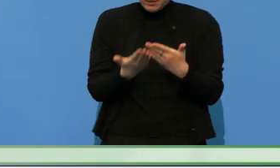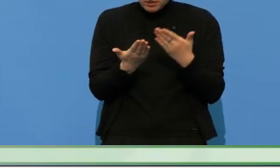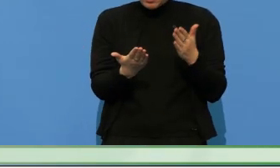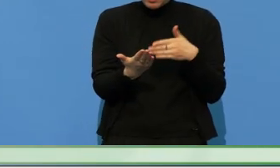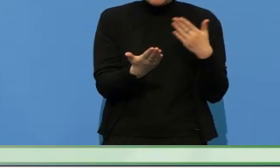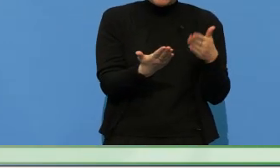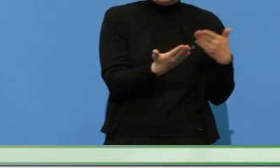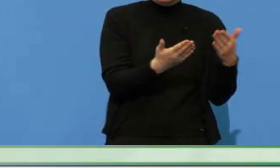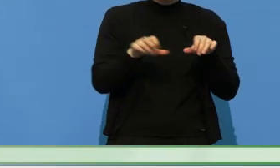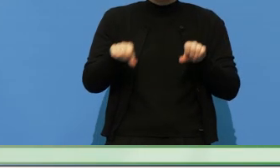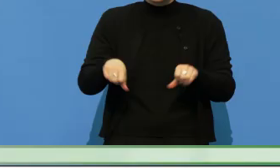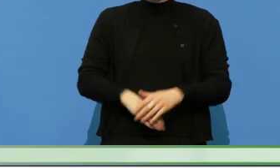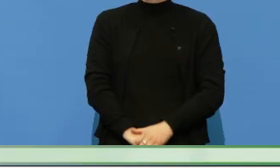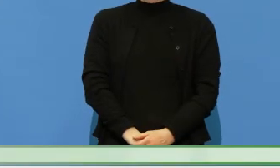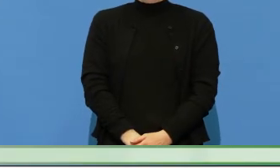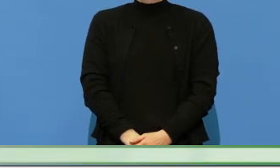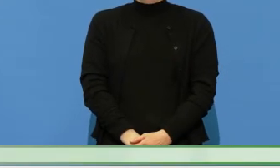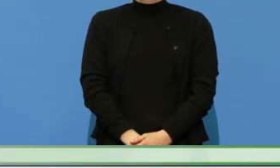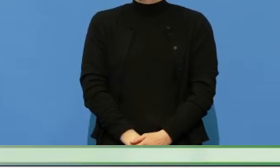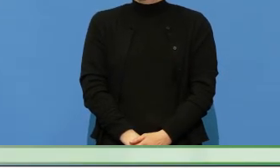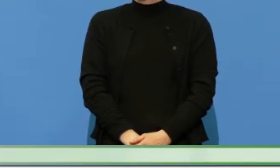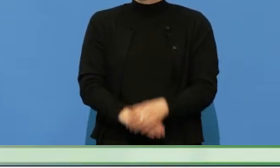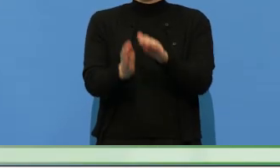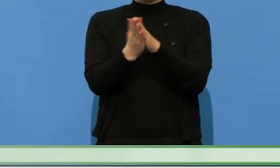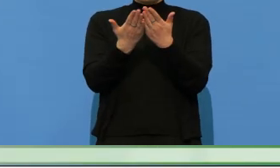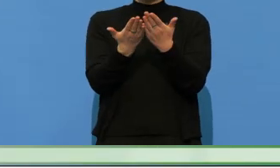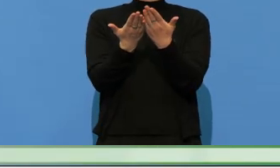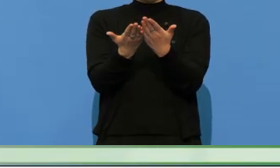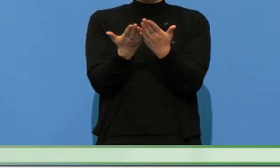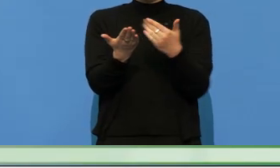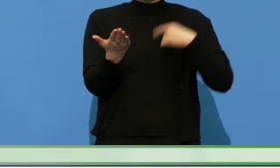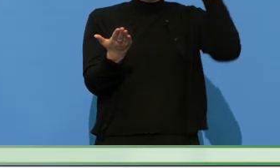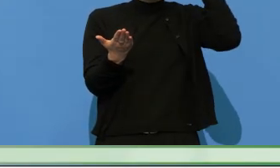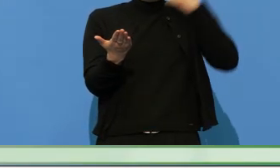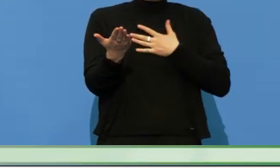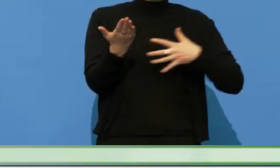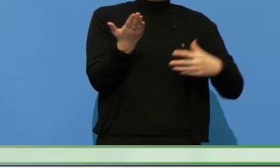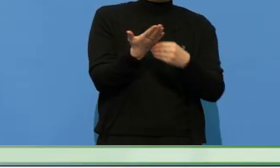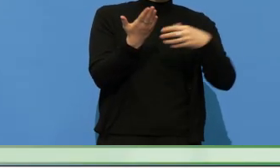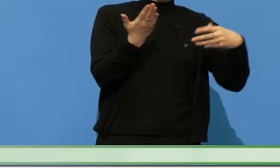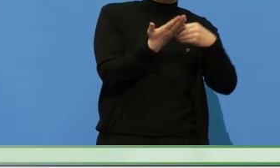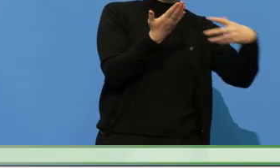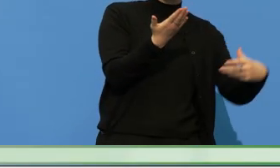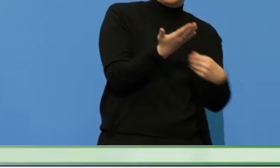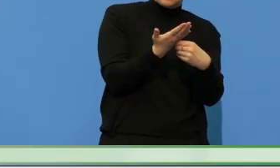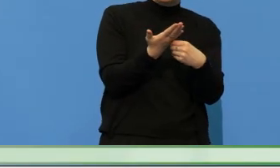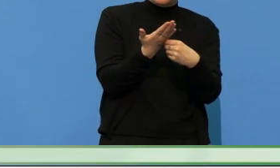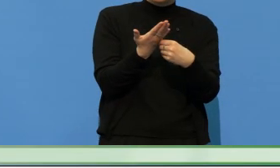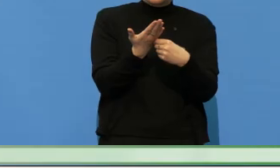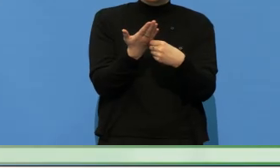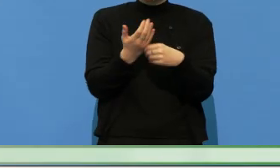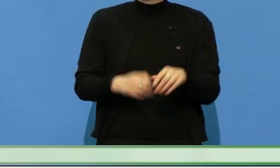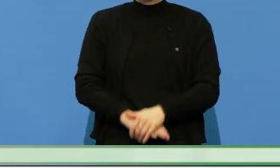about supplements for the switch, because when we are talking with our partners with